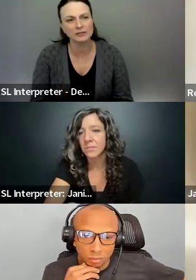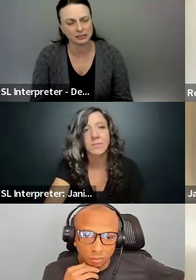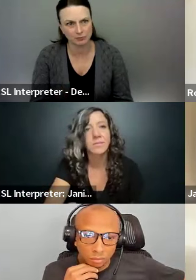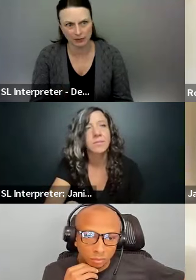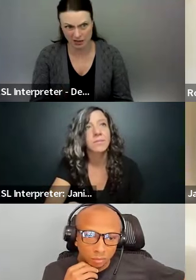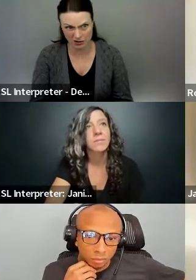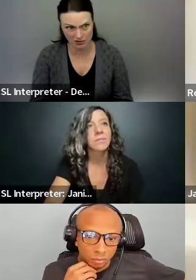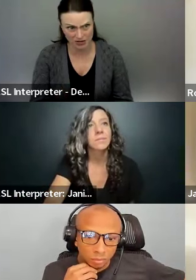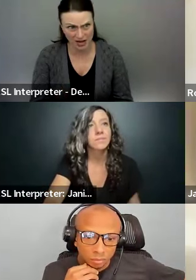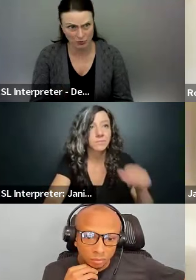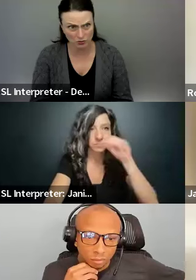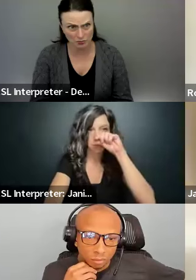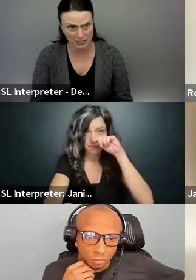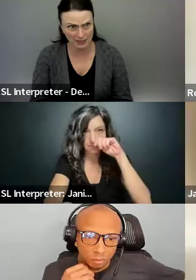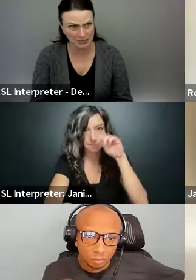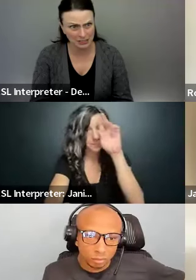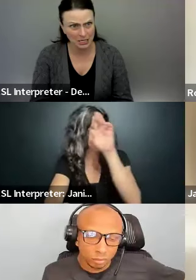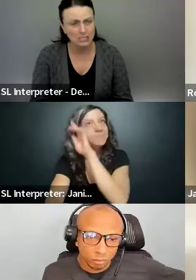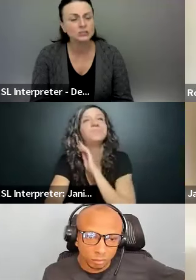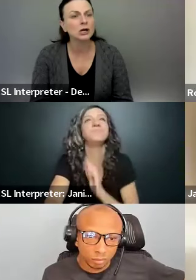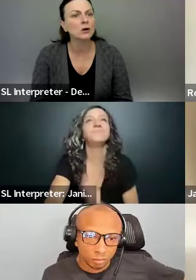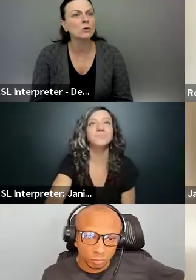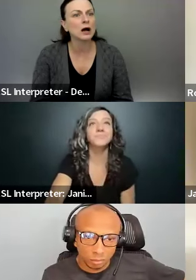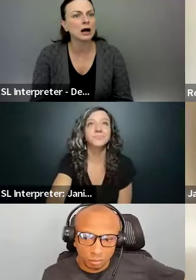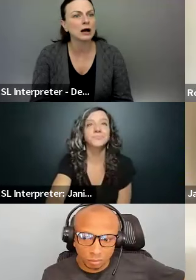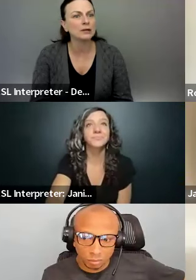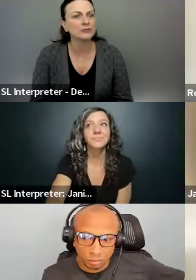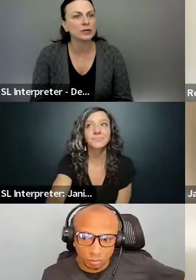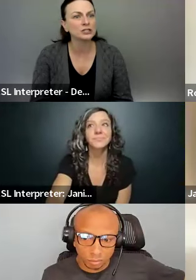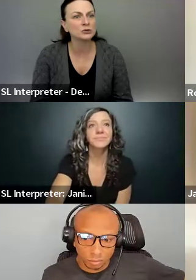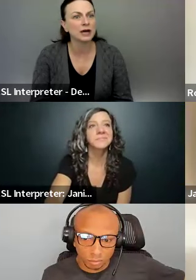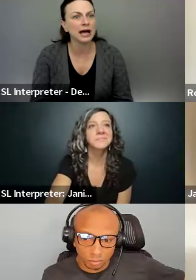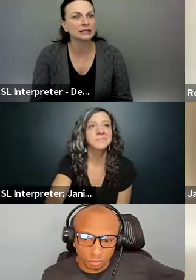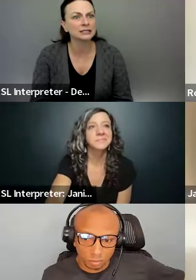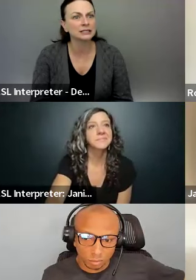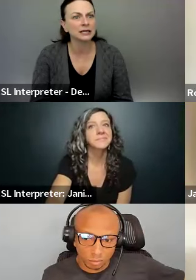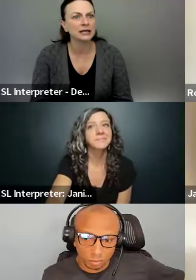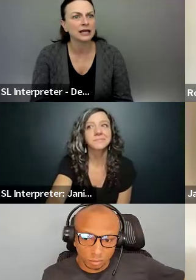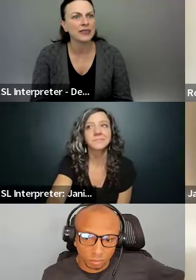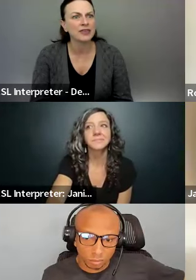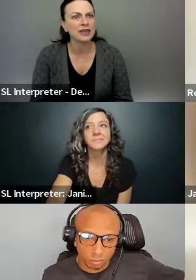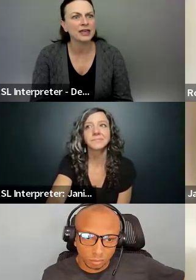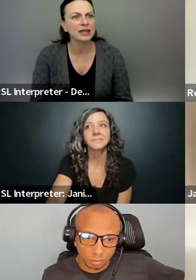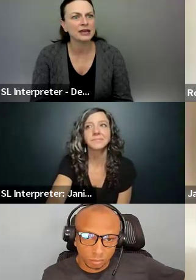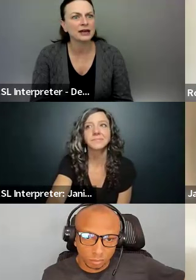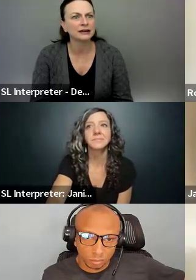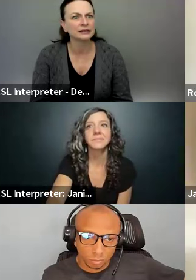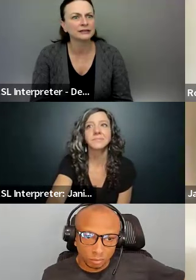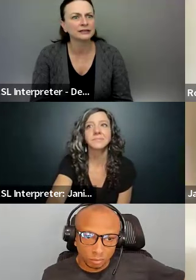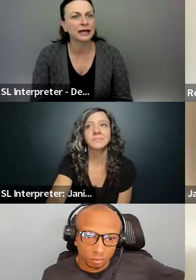feel obviously probably not all 9 will be accepted. So if we do that and